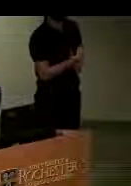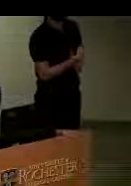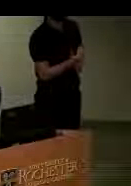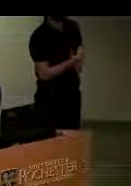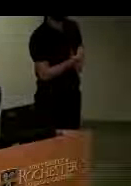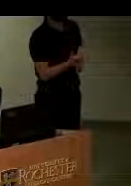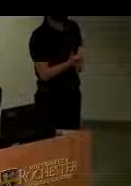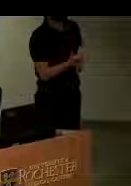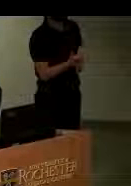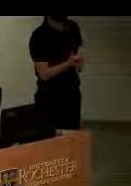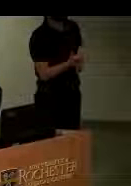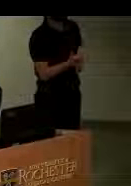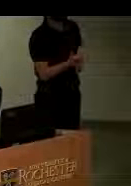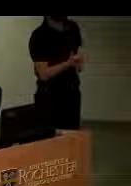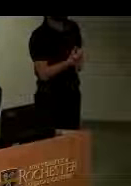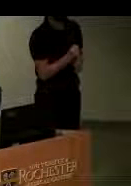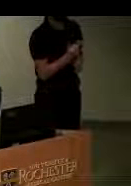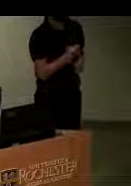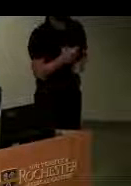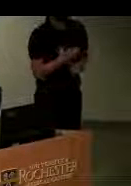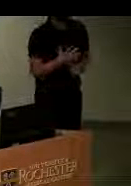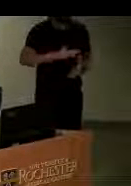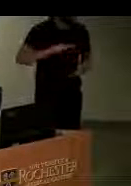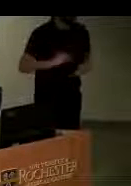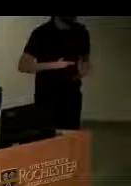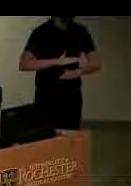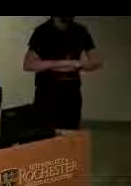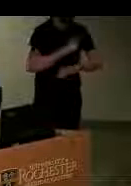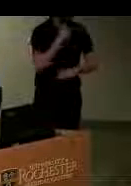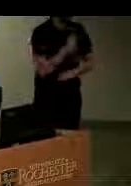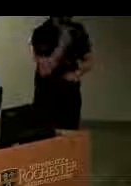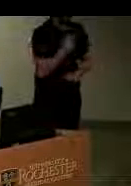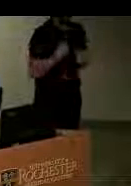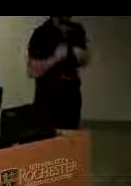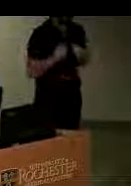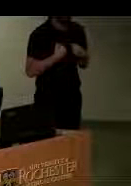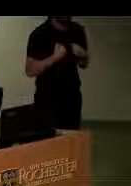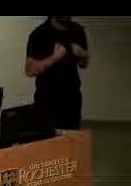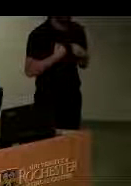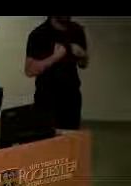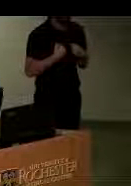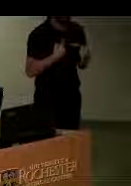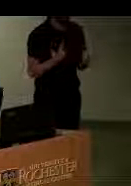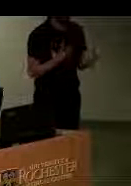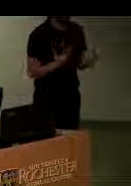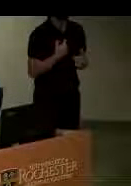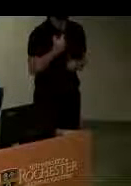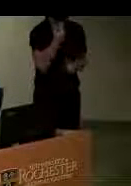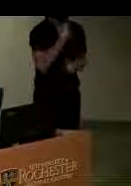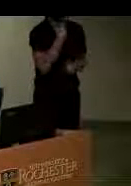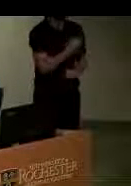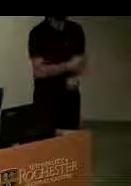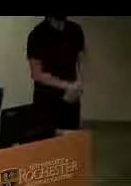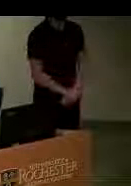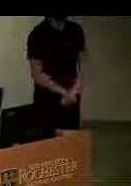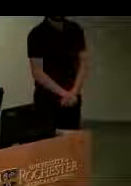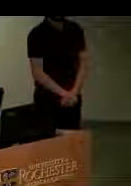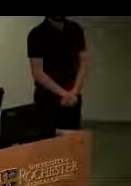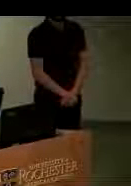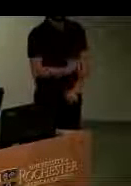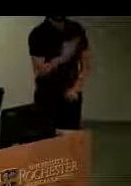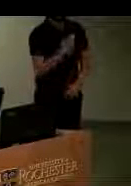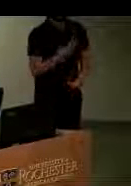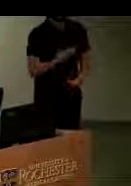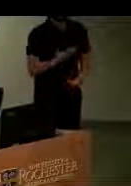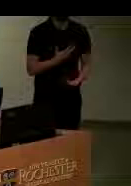And so she smacked the desk and said, look at me, look here. What did I just tell you? And he